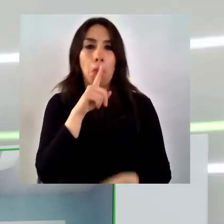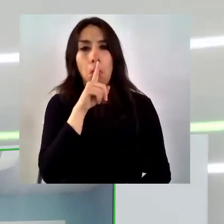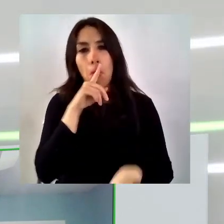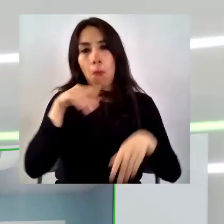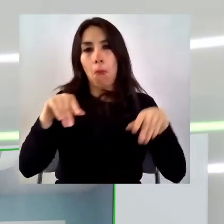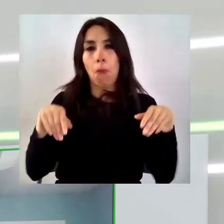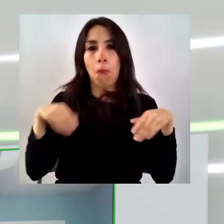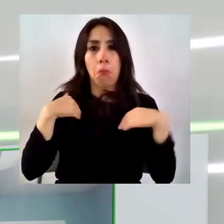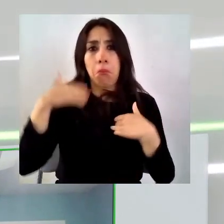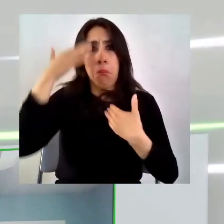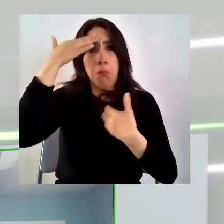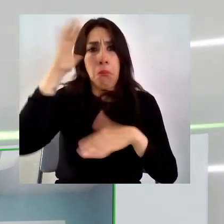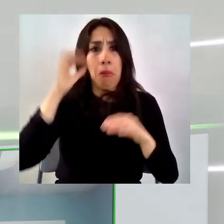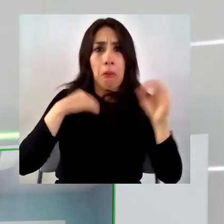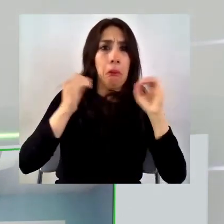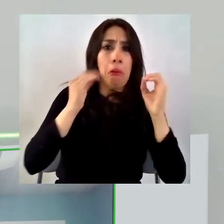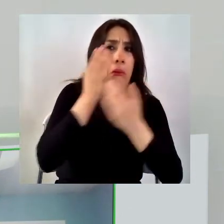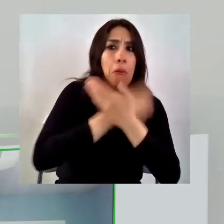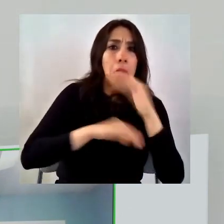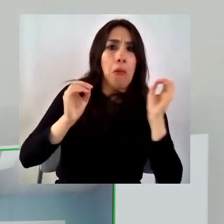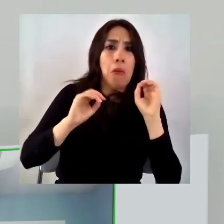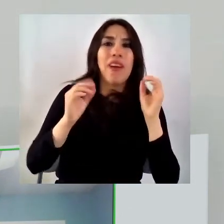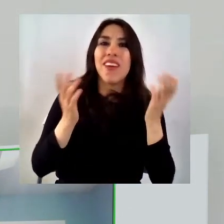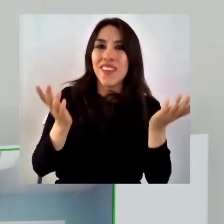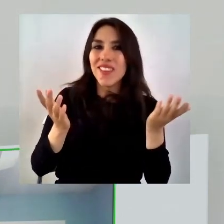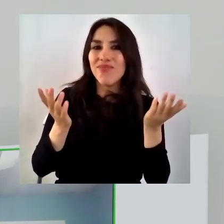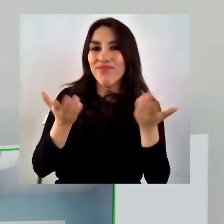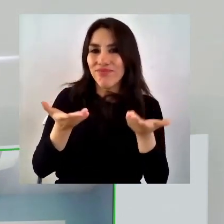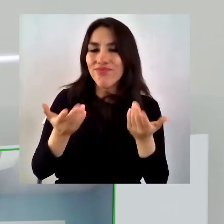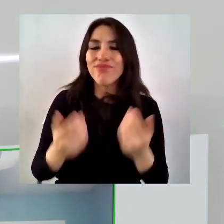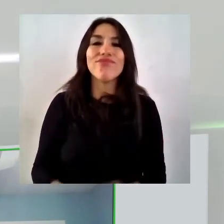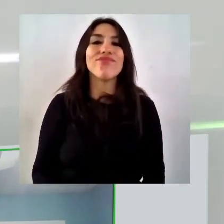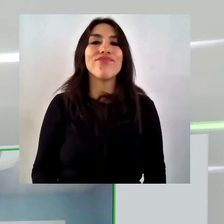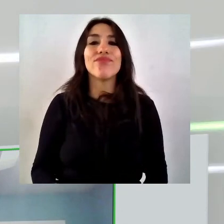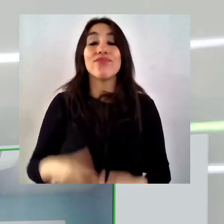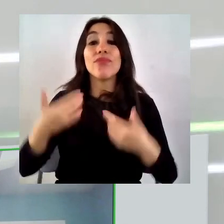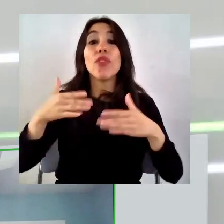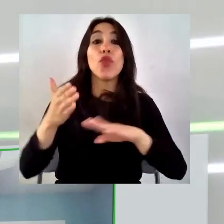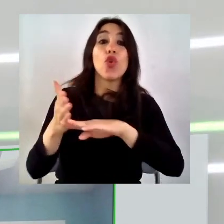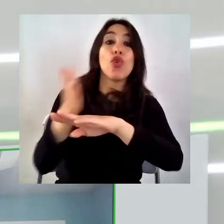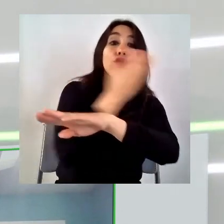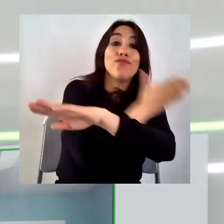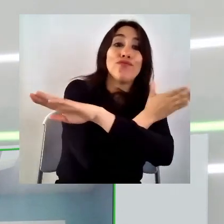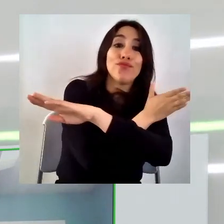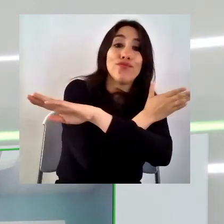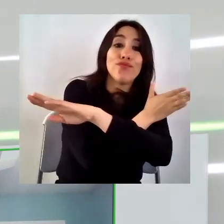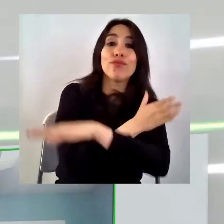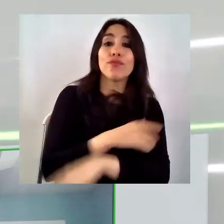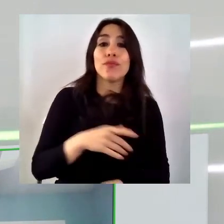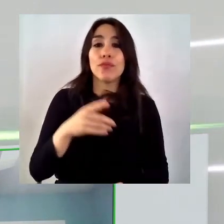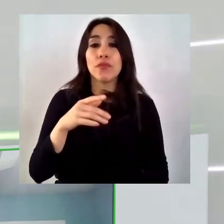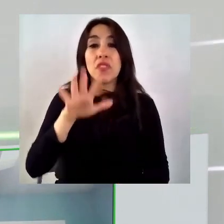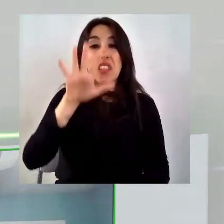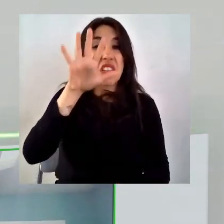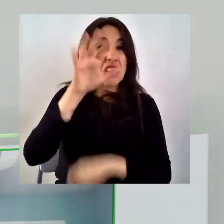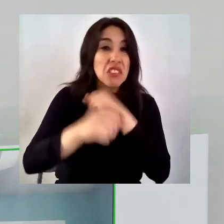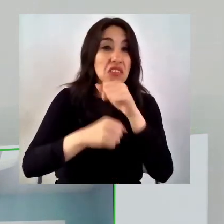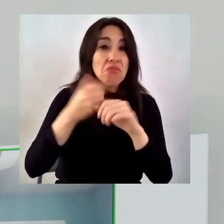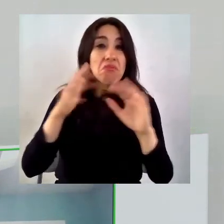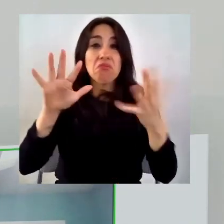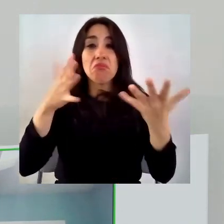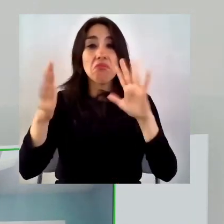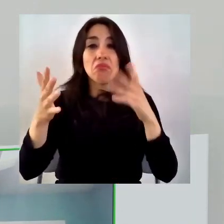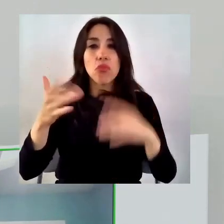was diagnosed in 2004, 2 years after my son was born. And I was trying to understand what